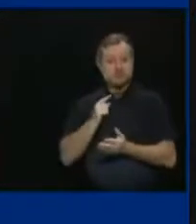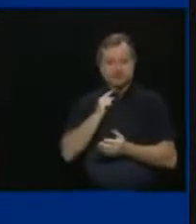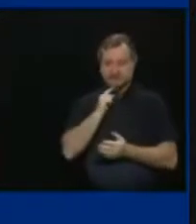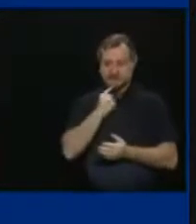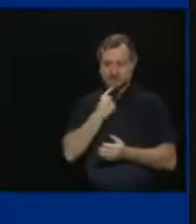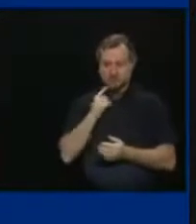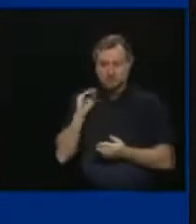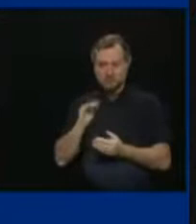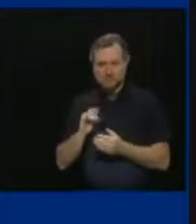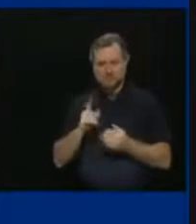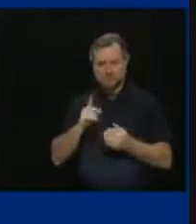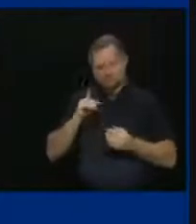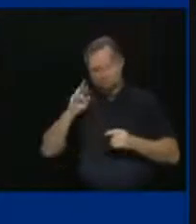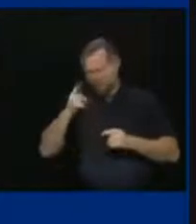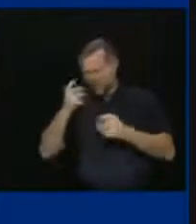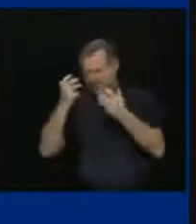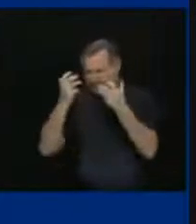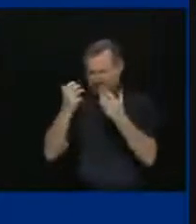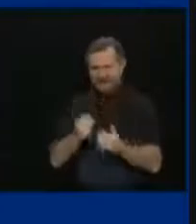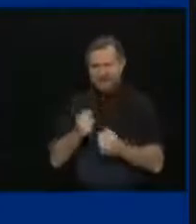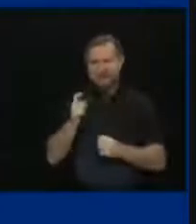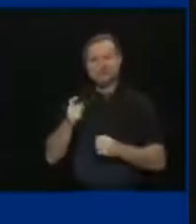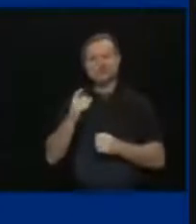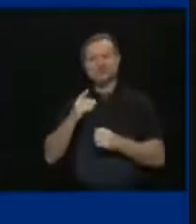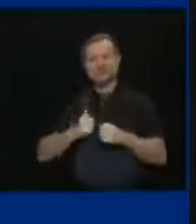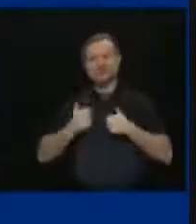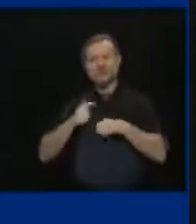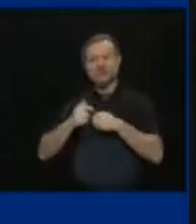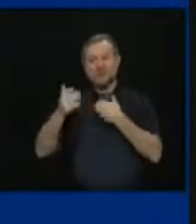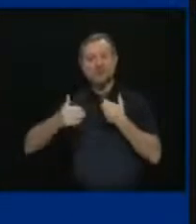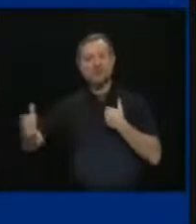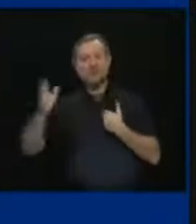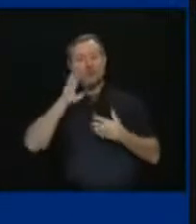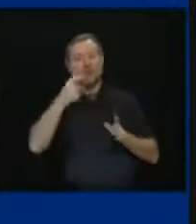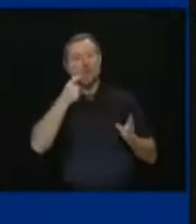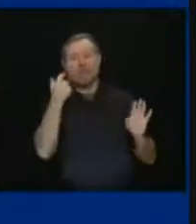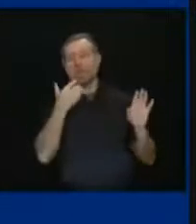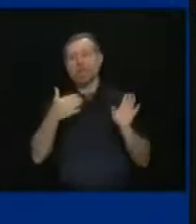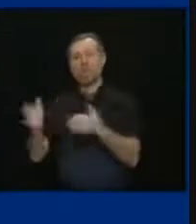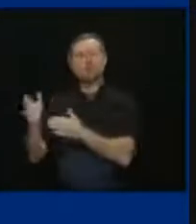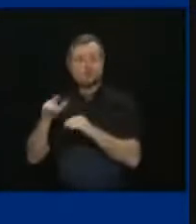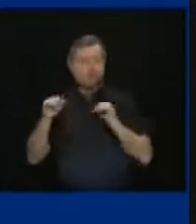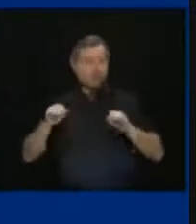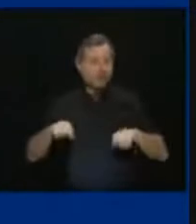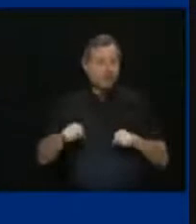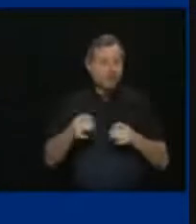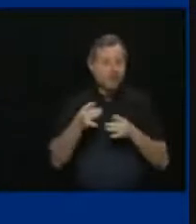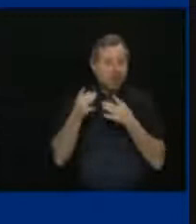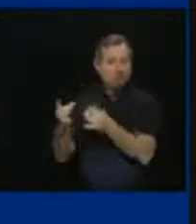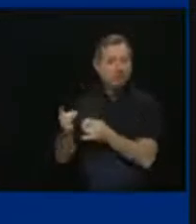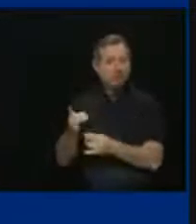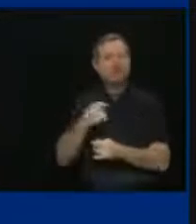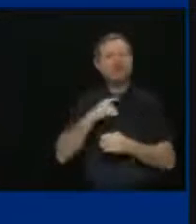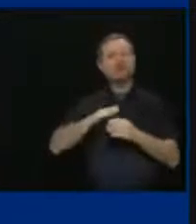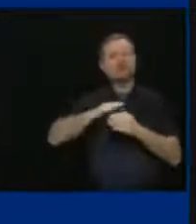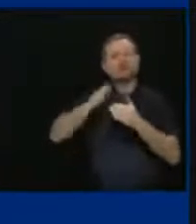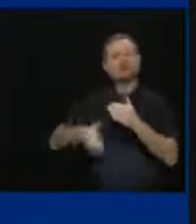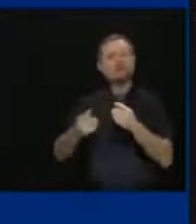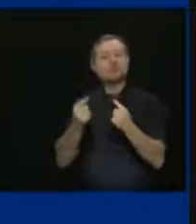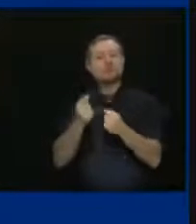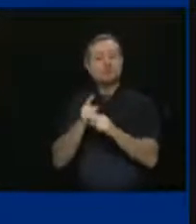had, versus a lifetime of addiction, which could ensue, and all the consequences,